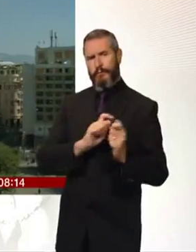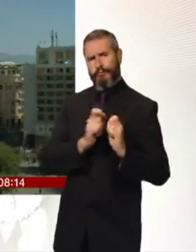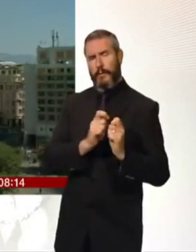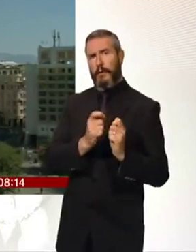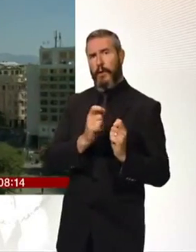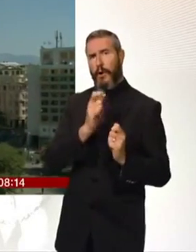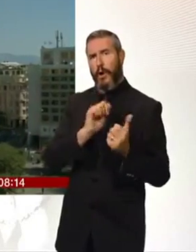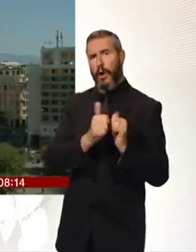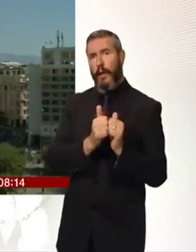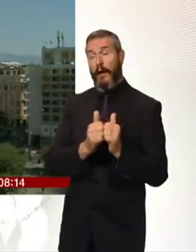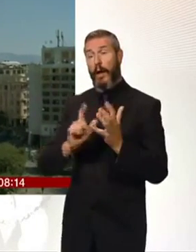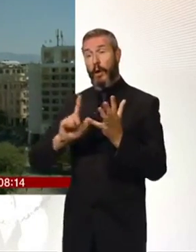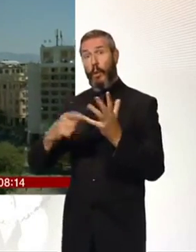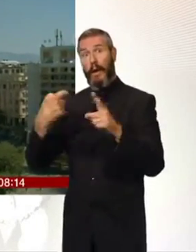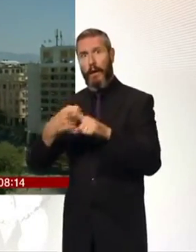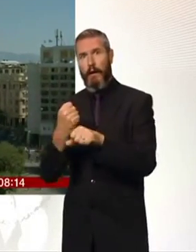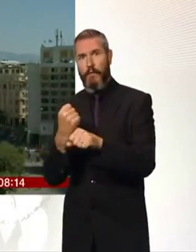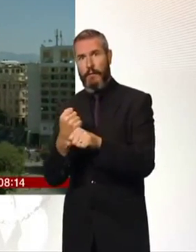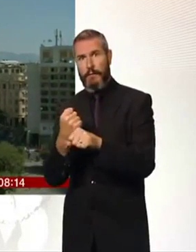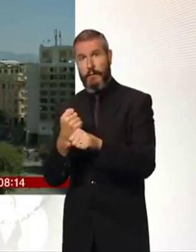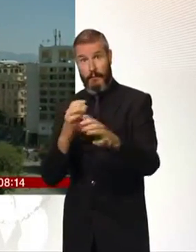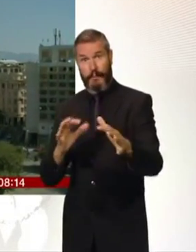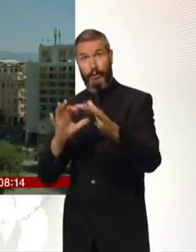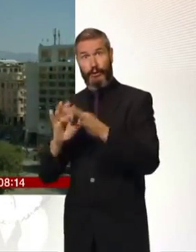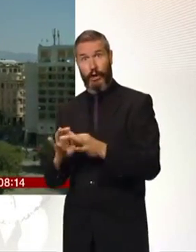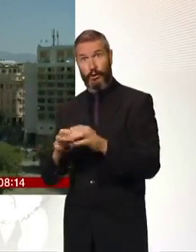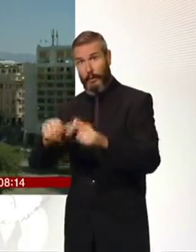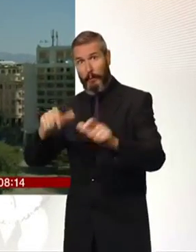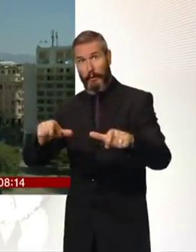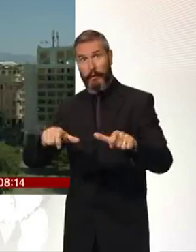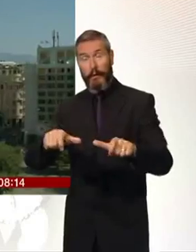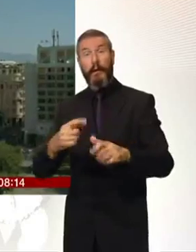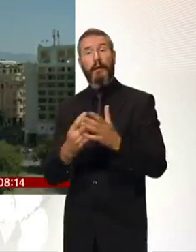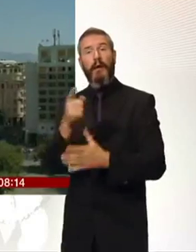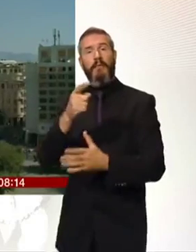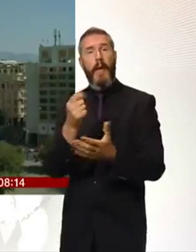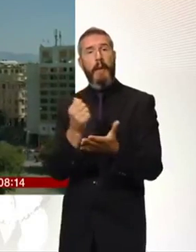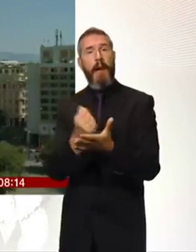saying that the UK government has been in touch with UK citizens if they wish to move their bank